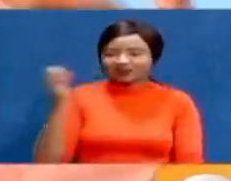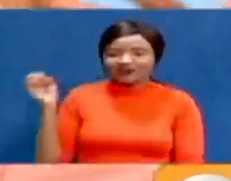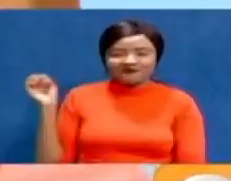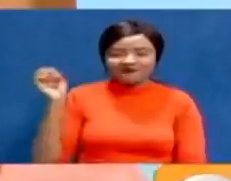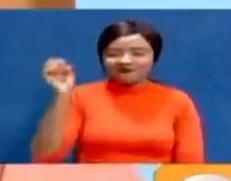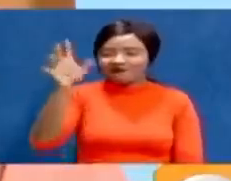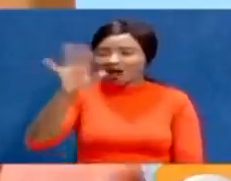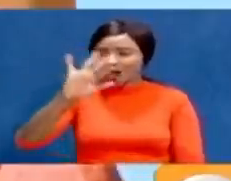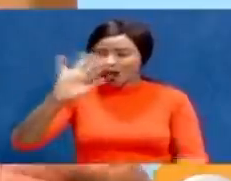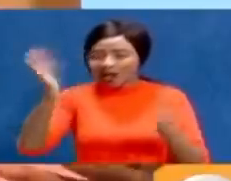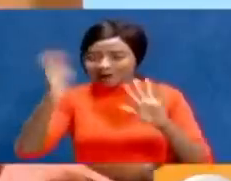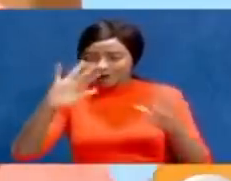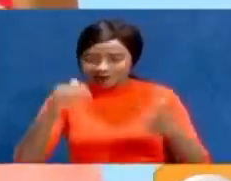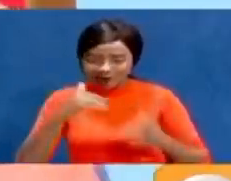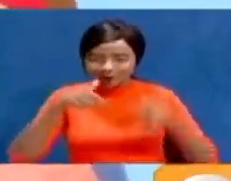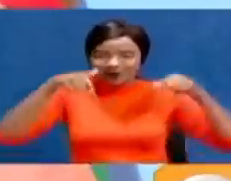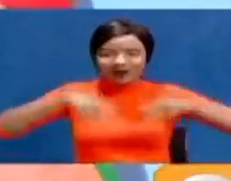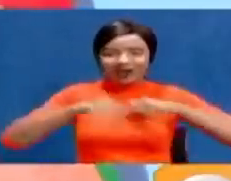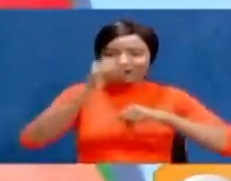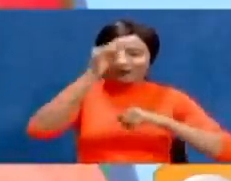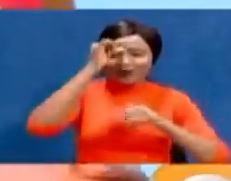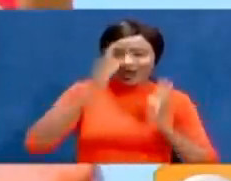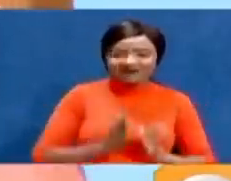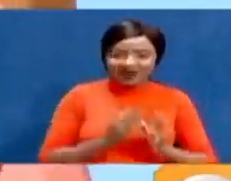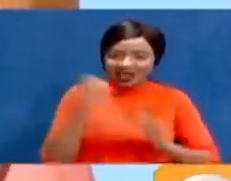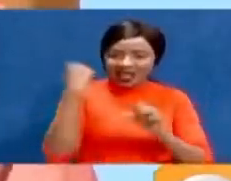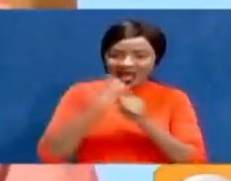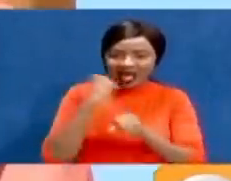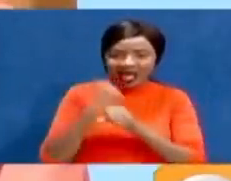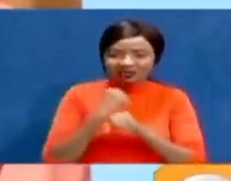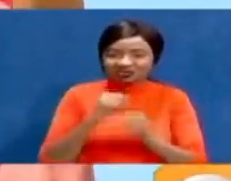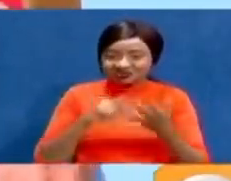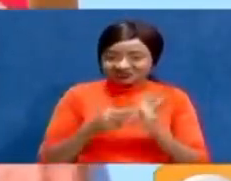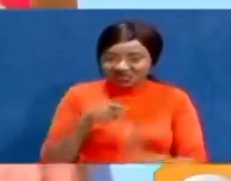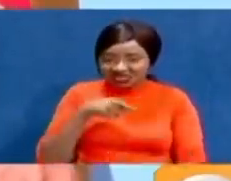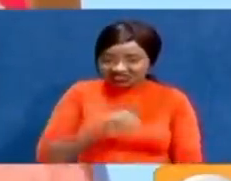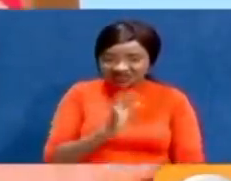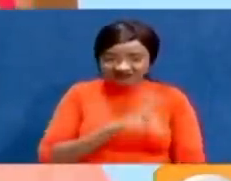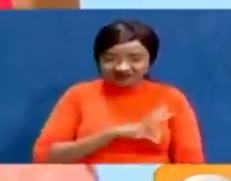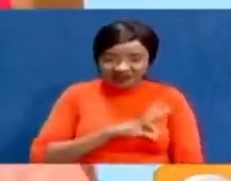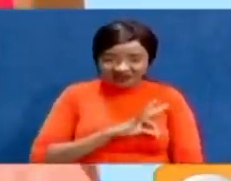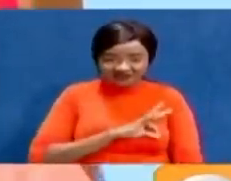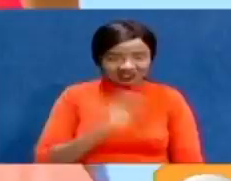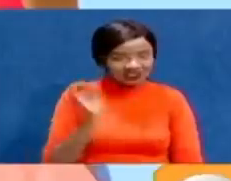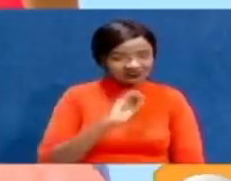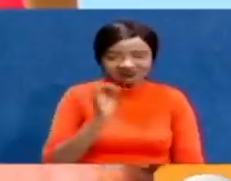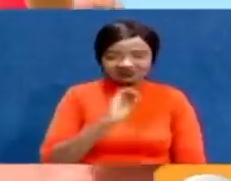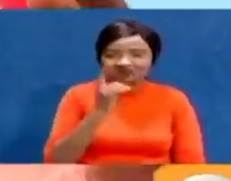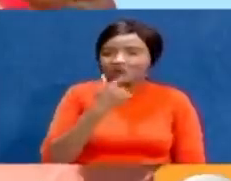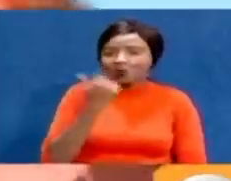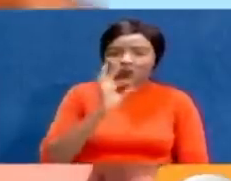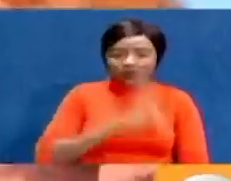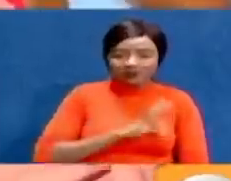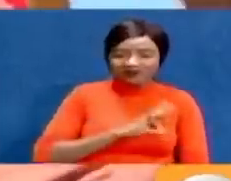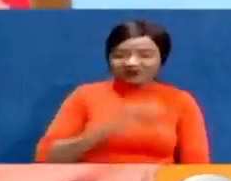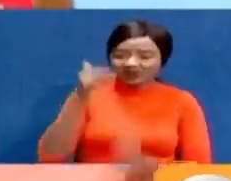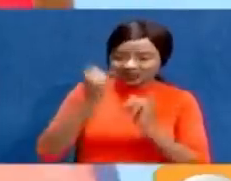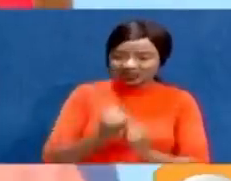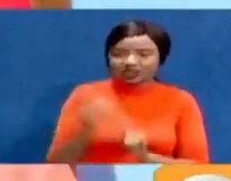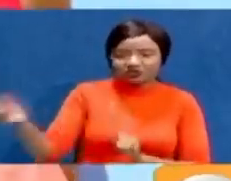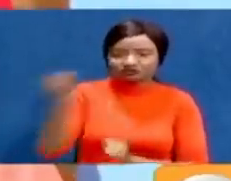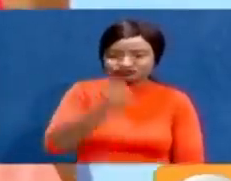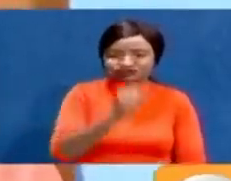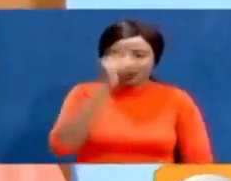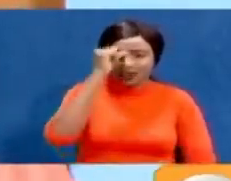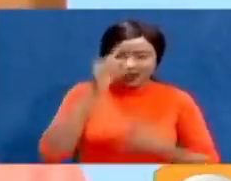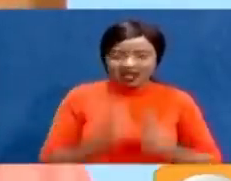benefits of what Governor Mutua is doing is not him who is going to benefit. On the contrary, whoever will be the new governor of